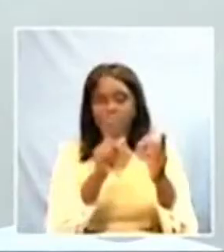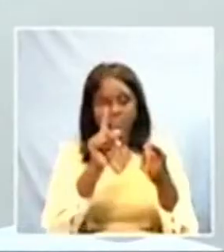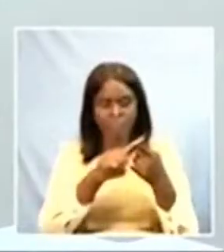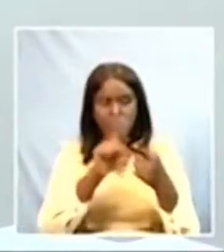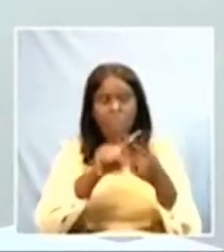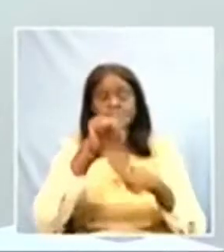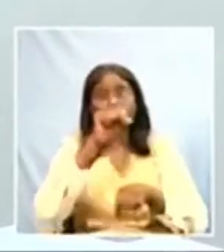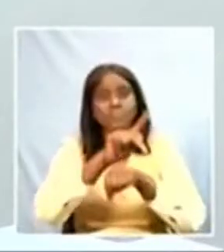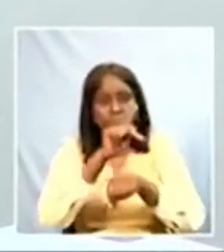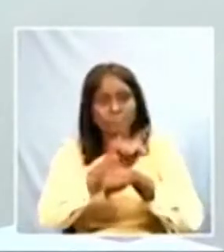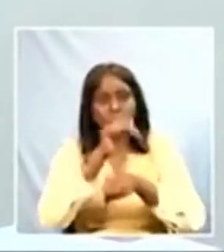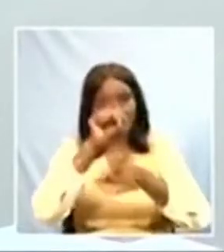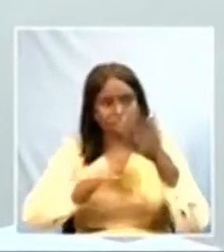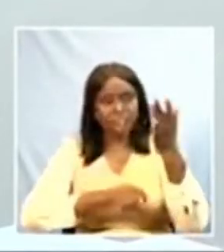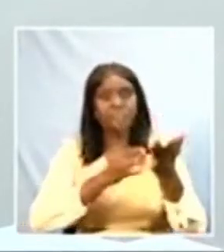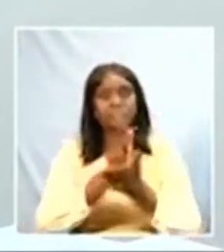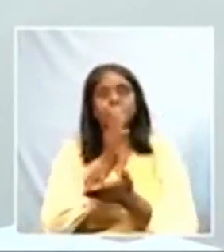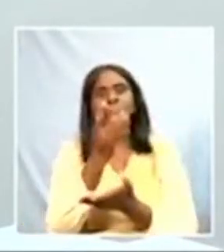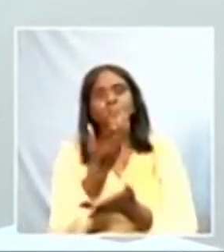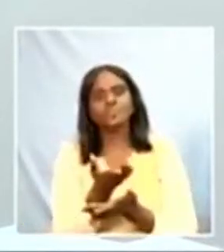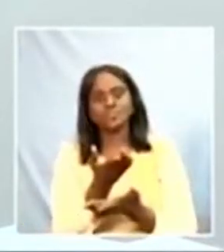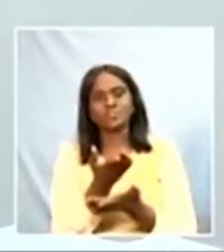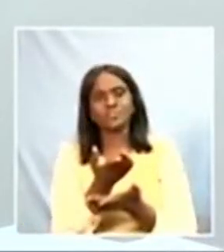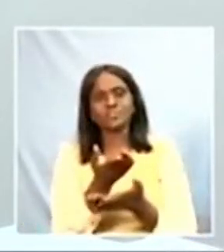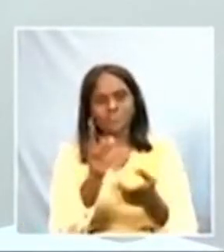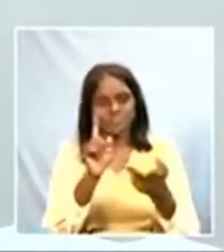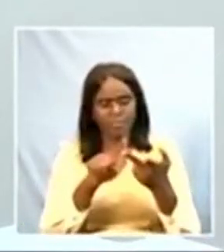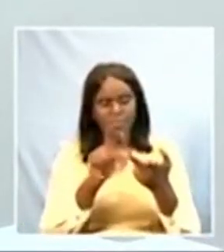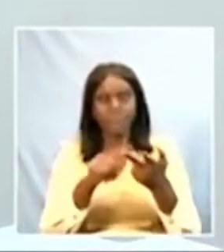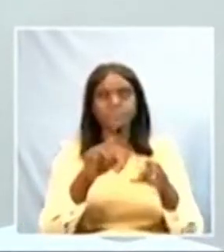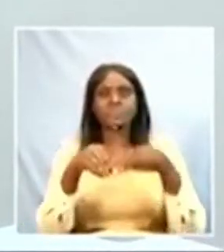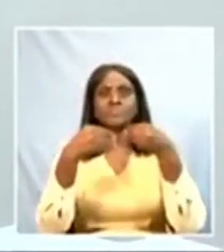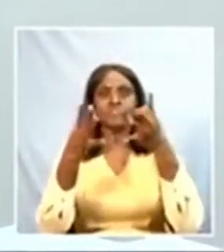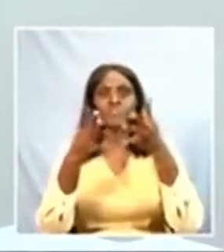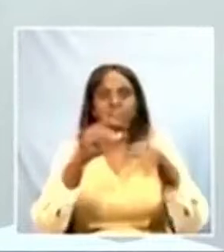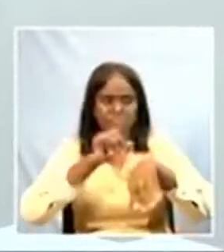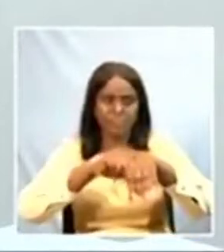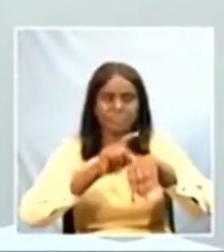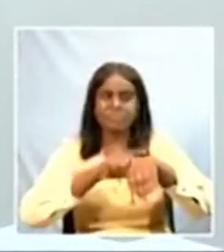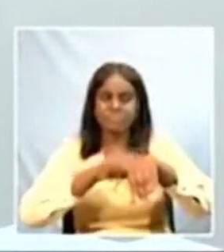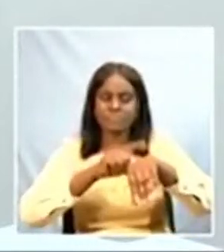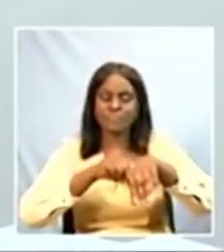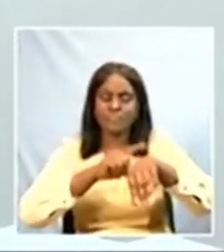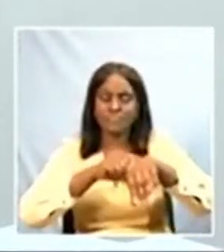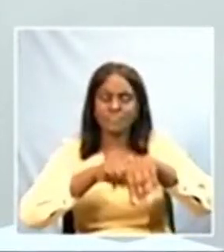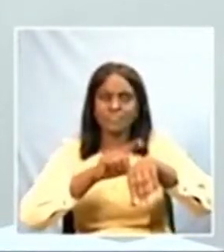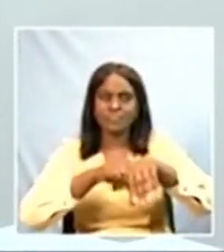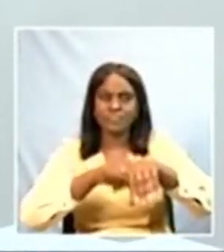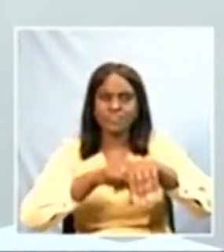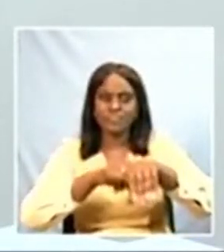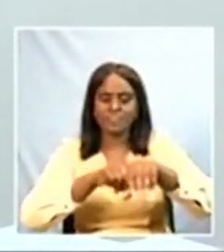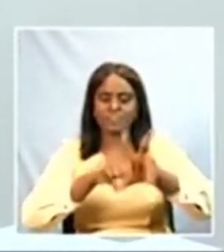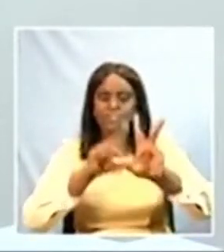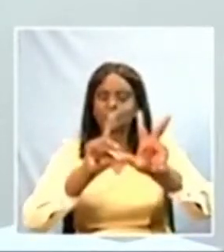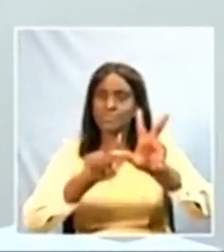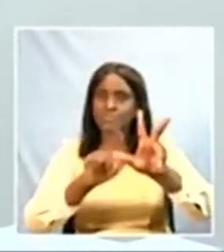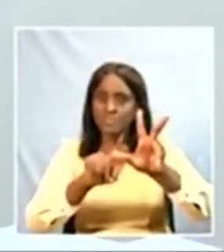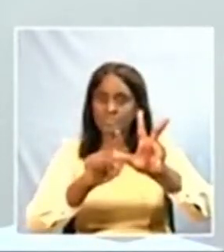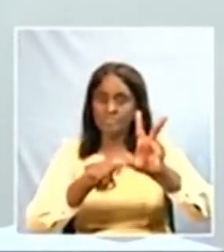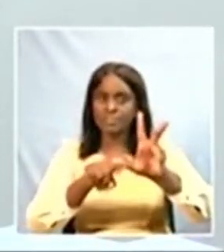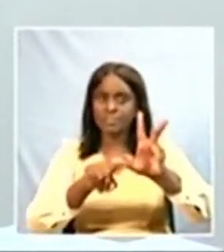Projects should be costed at the right price, and they should be delivered at the right time